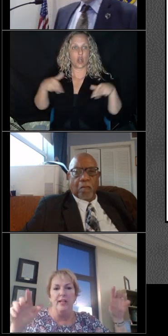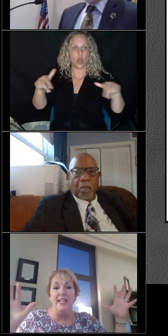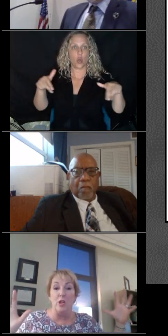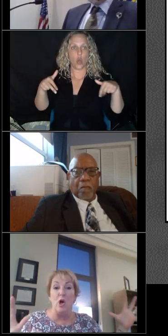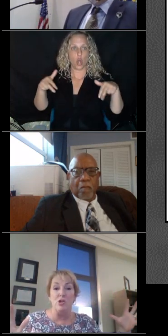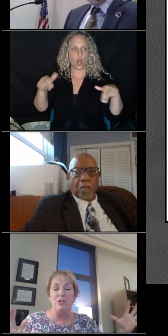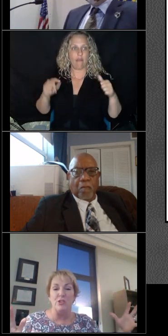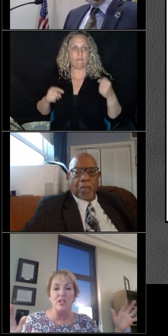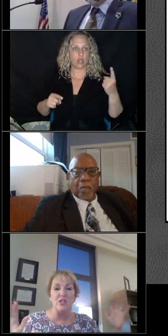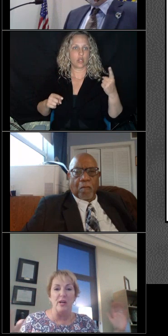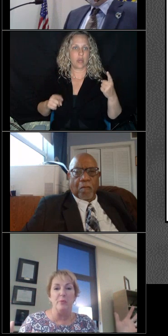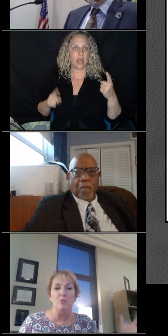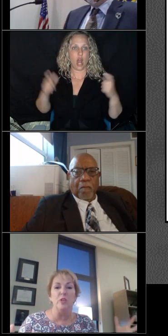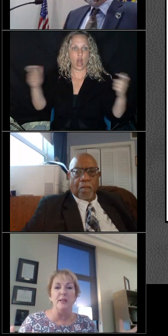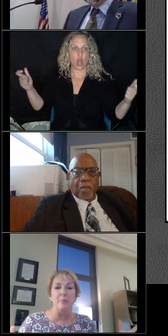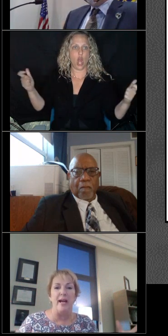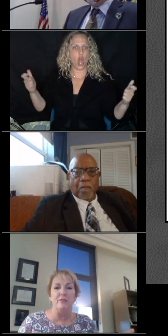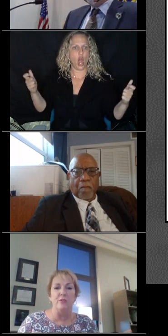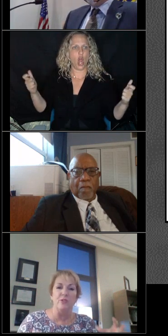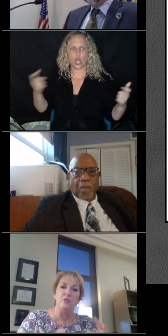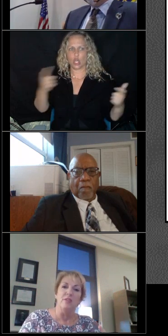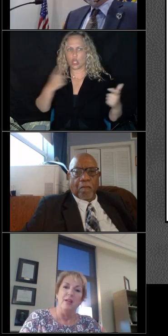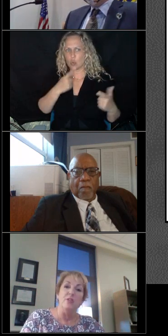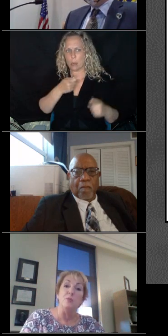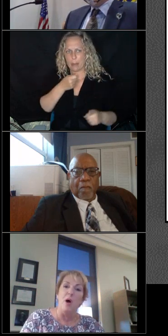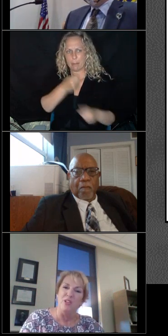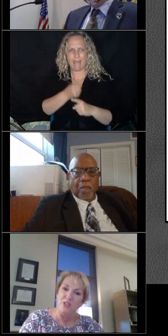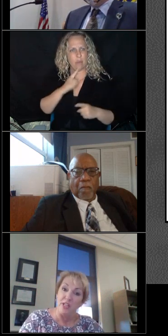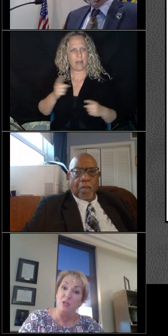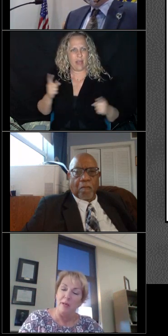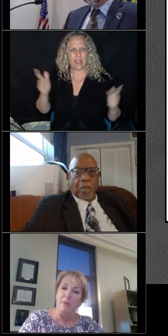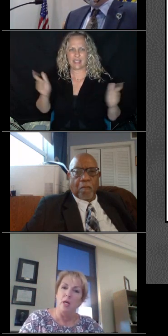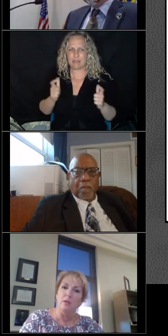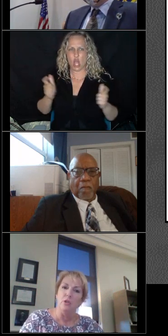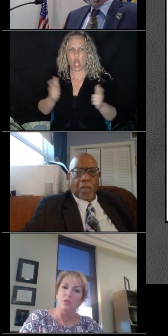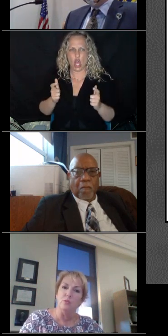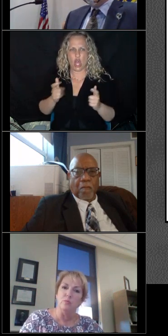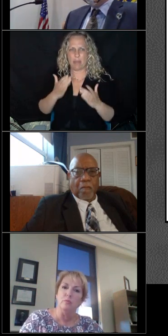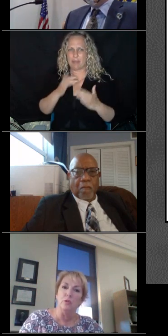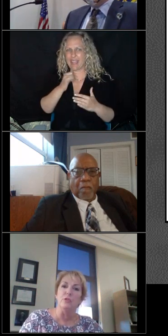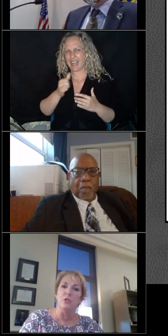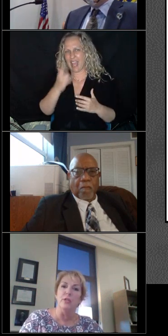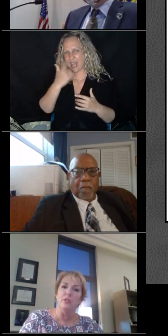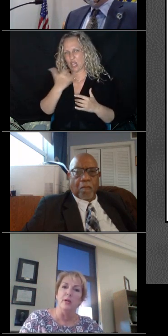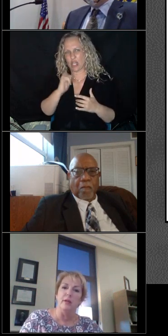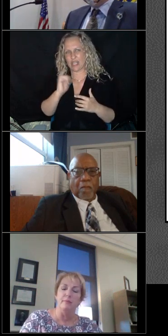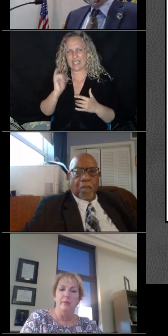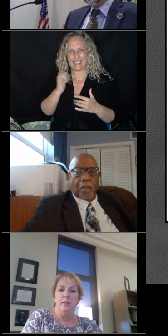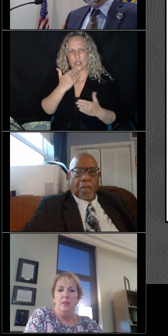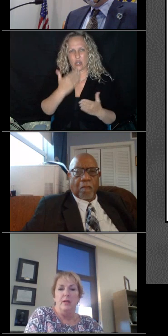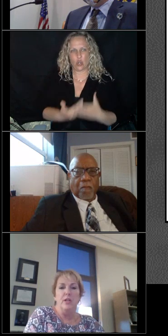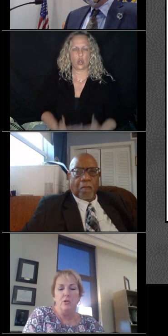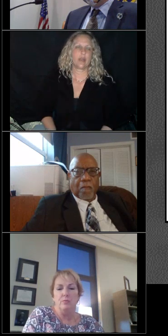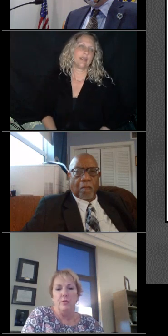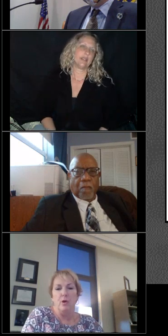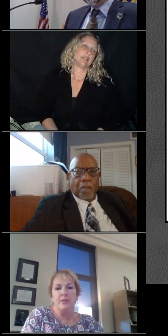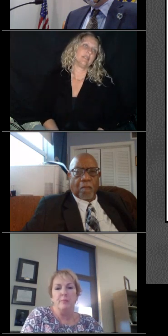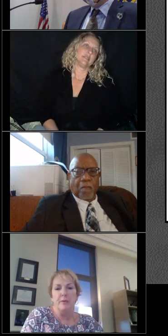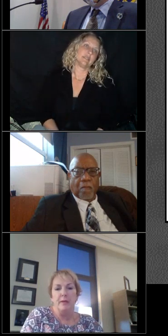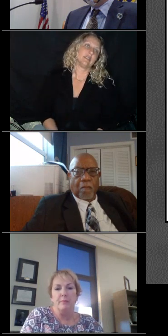first one in a large intersection, that would be really impactful. The small intersection maybe not look as good. So I